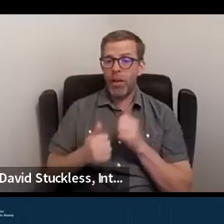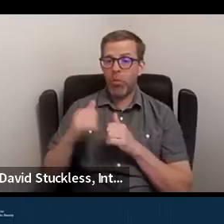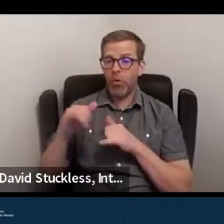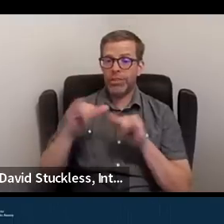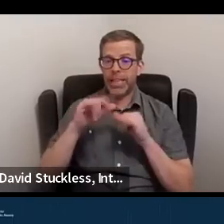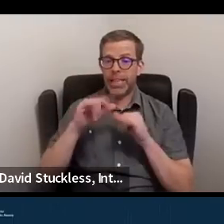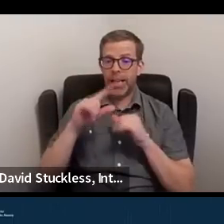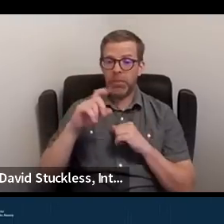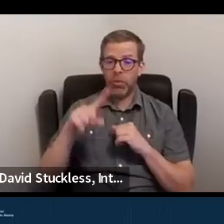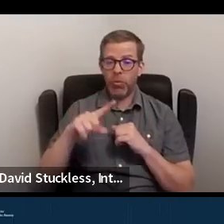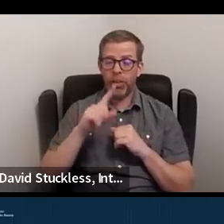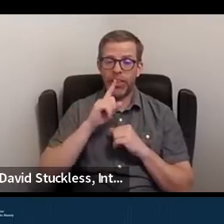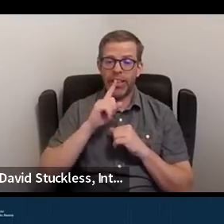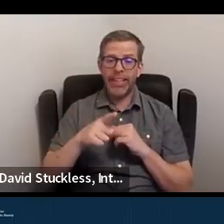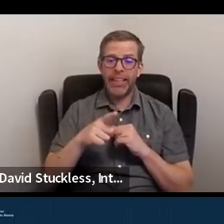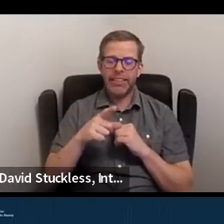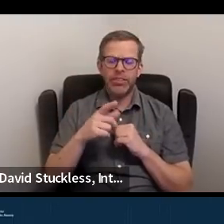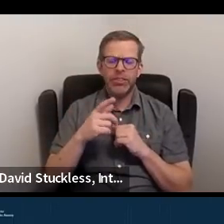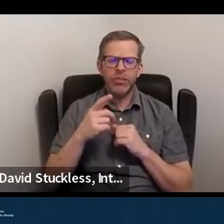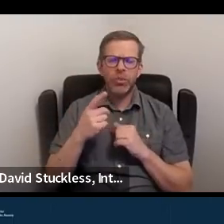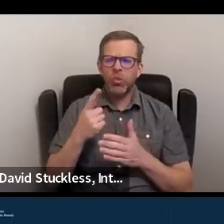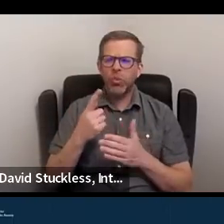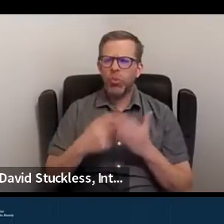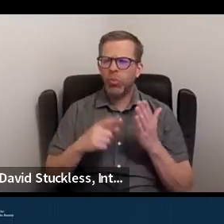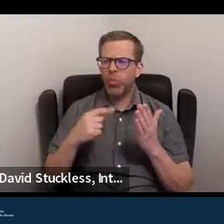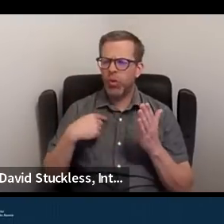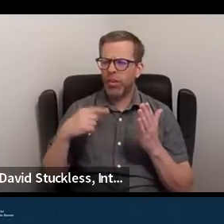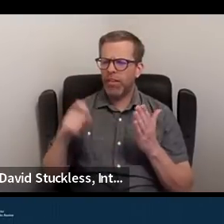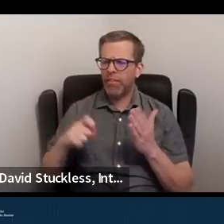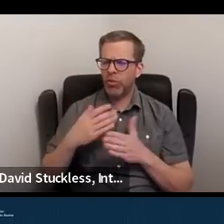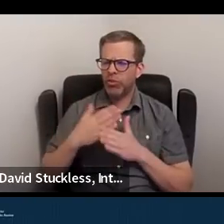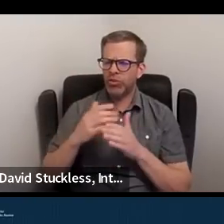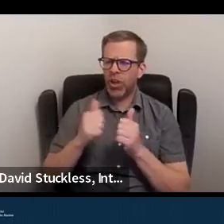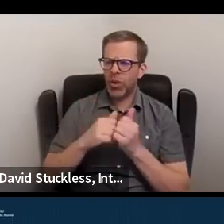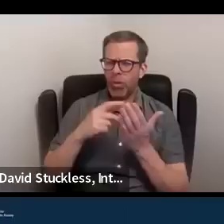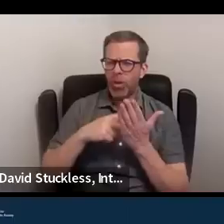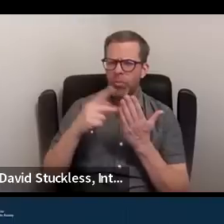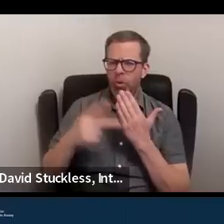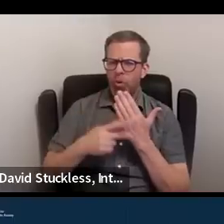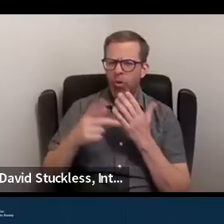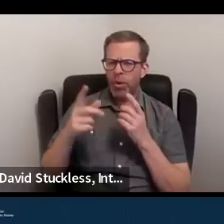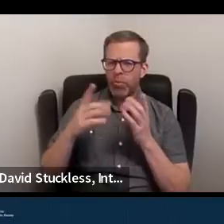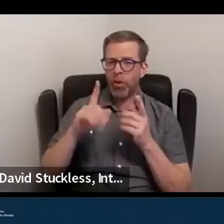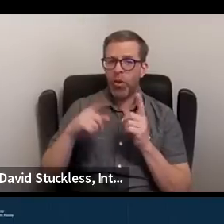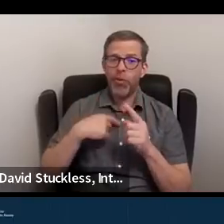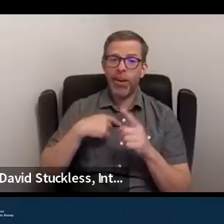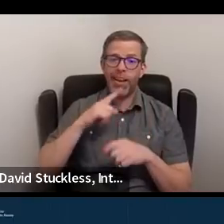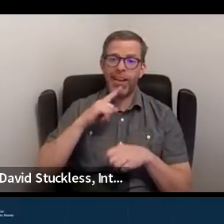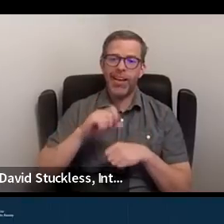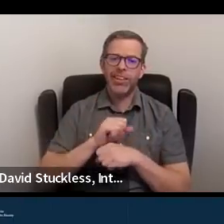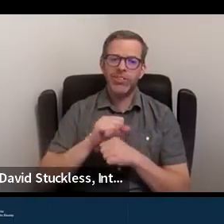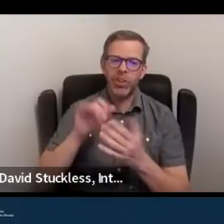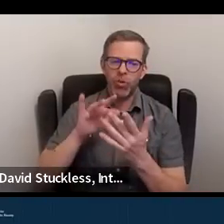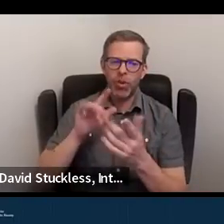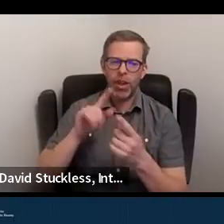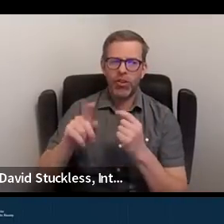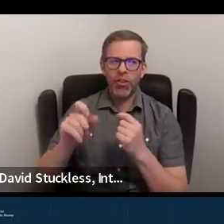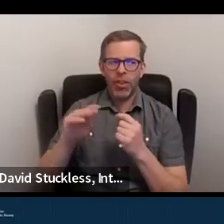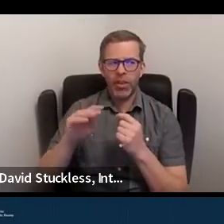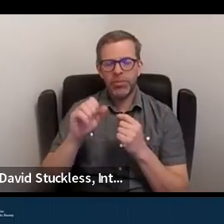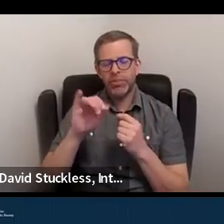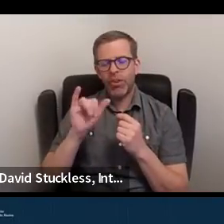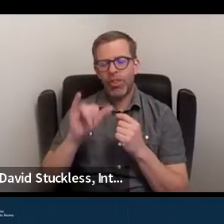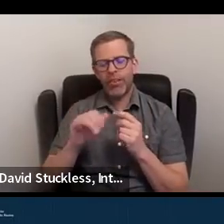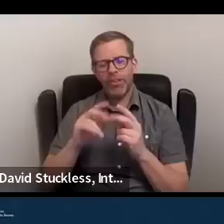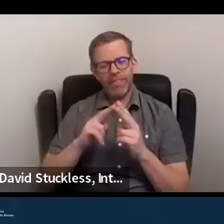questions is, what do I need to share with the program director when I actually reach out to them? So that was some